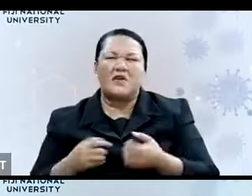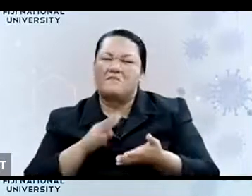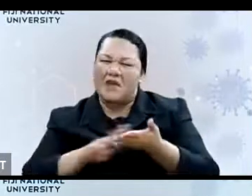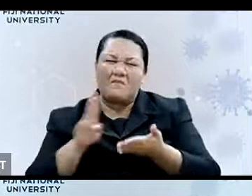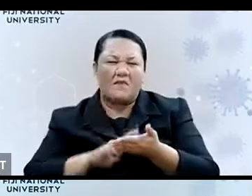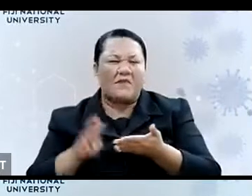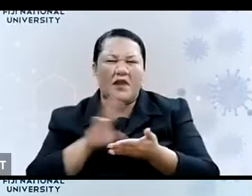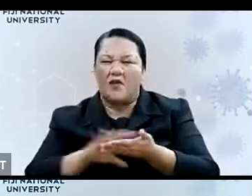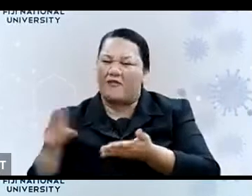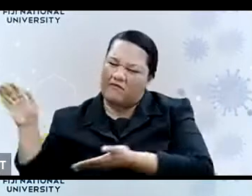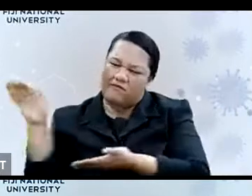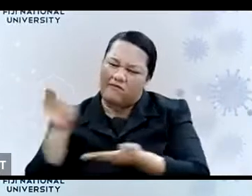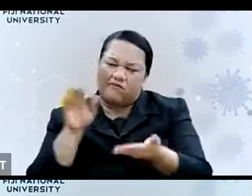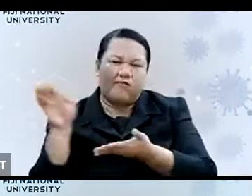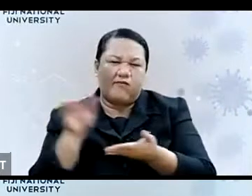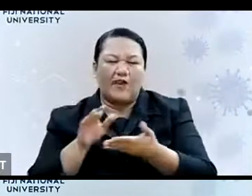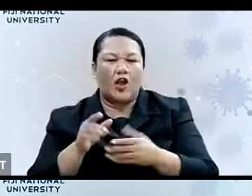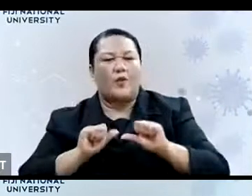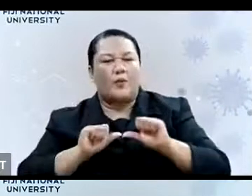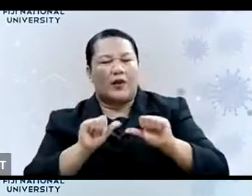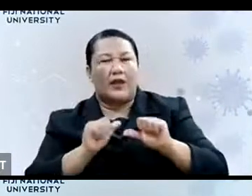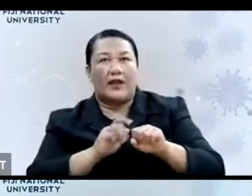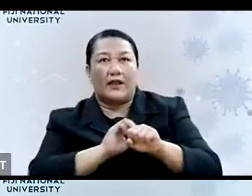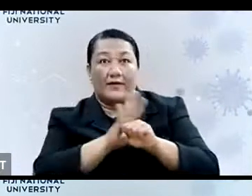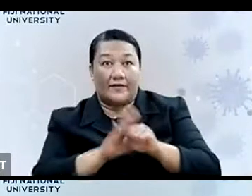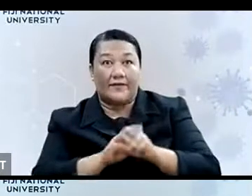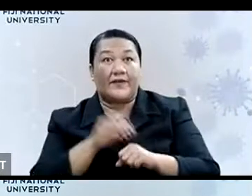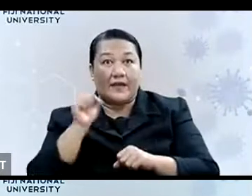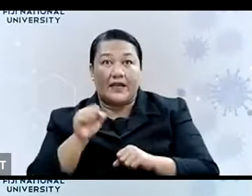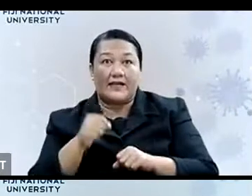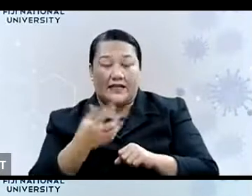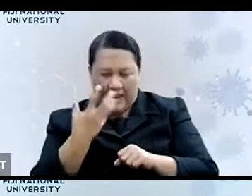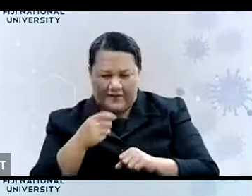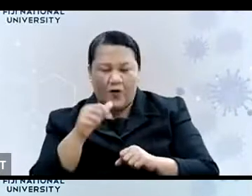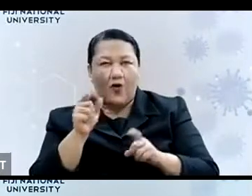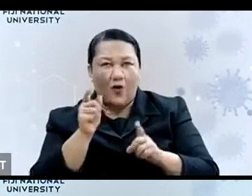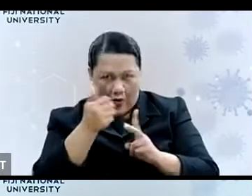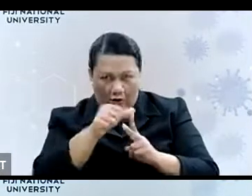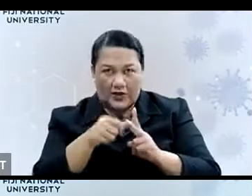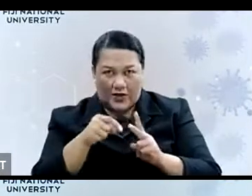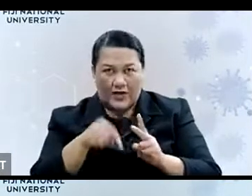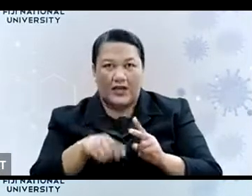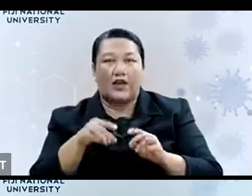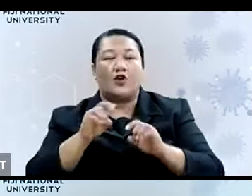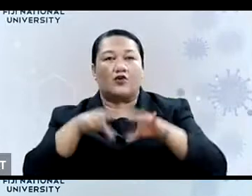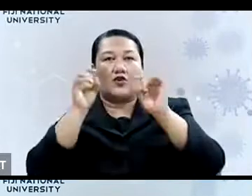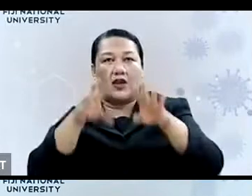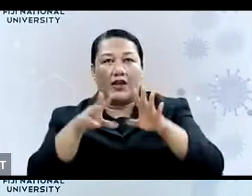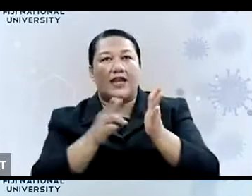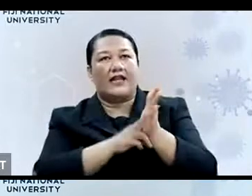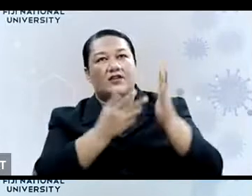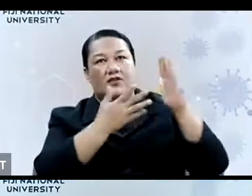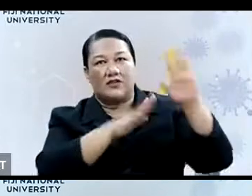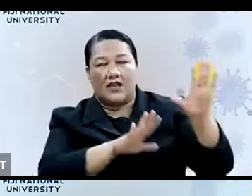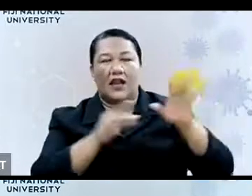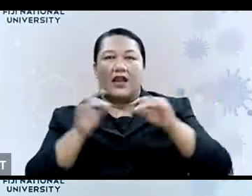are having a lot more COVID than even Fiji is at the moment, and certainly than Australia or New Zealand have had.